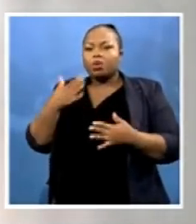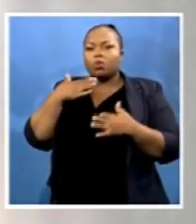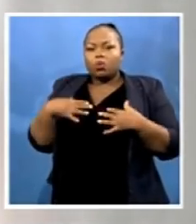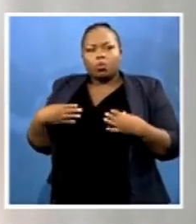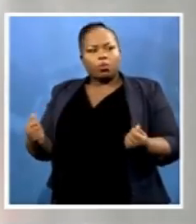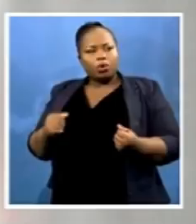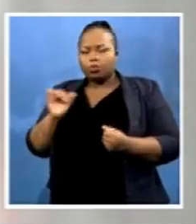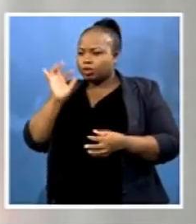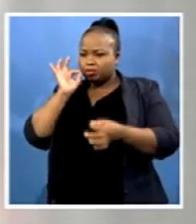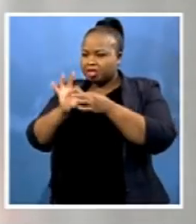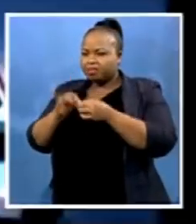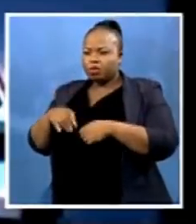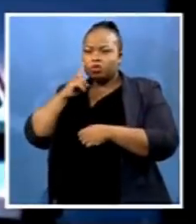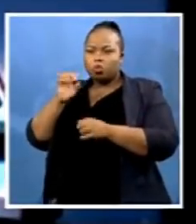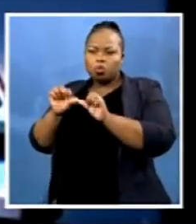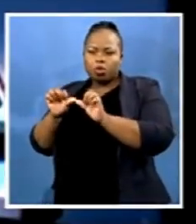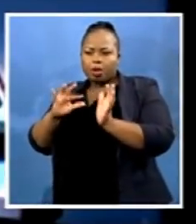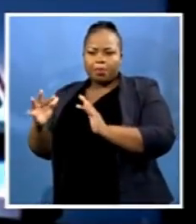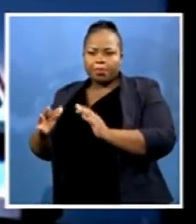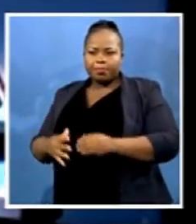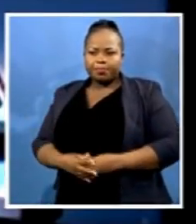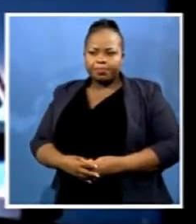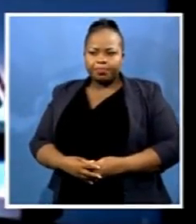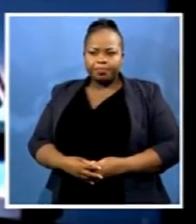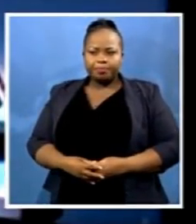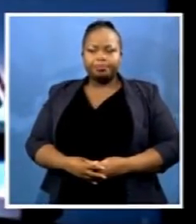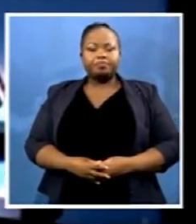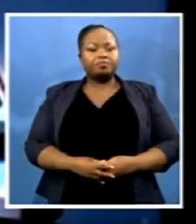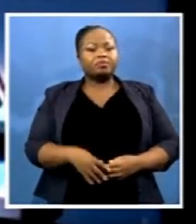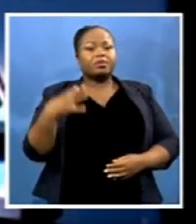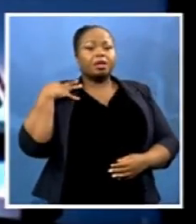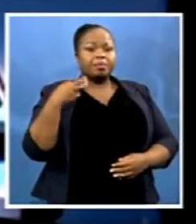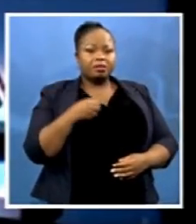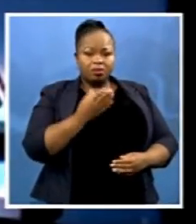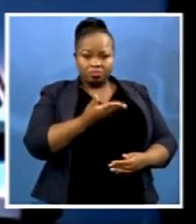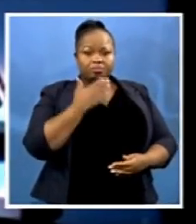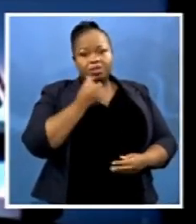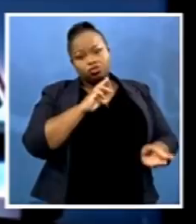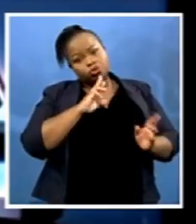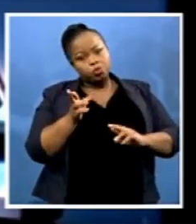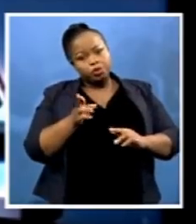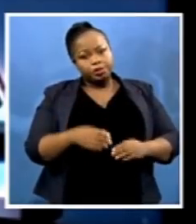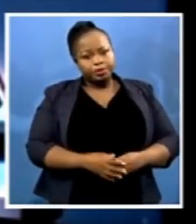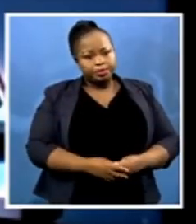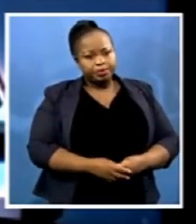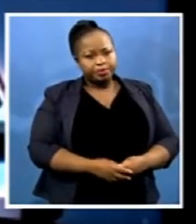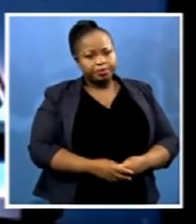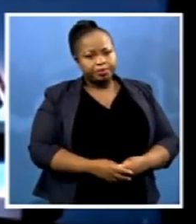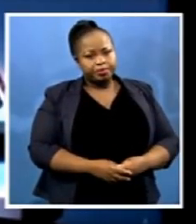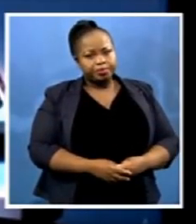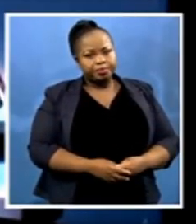Thank you. Minister, can I turn to you for some answers on those key